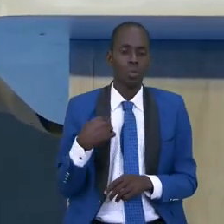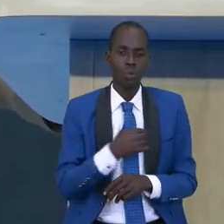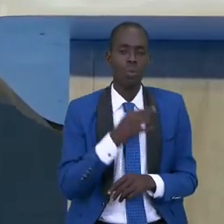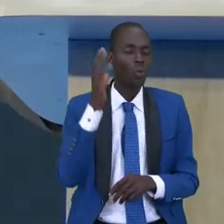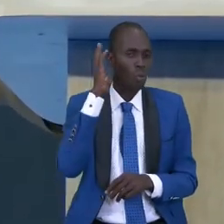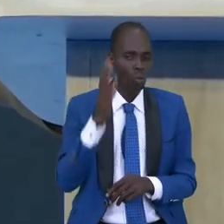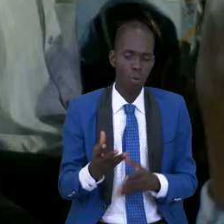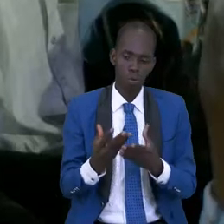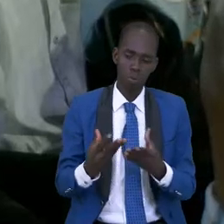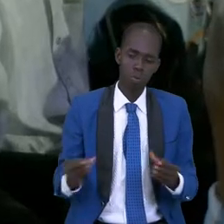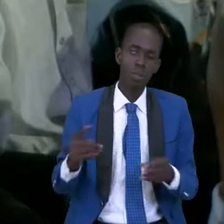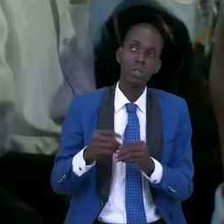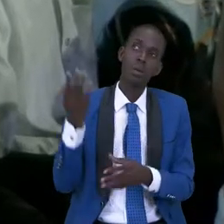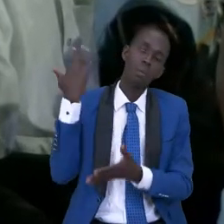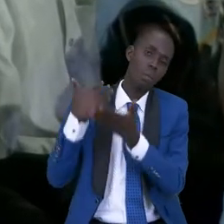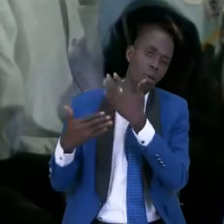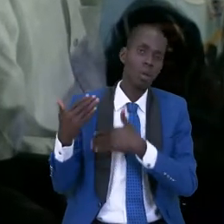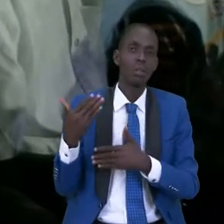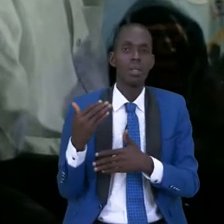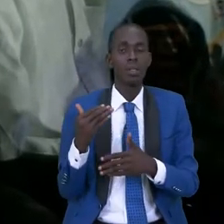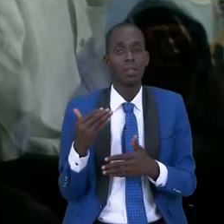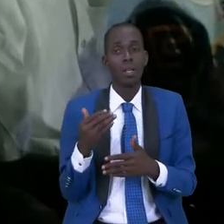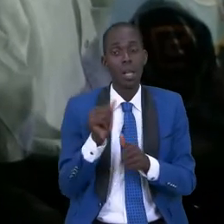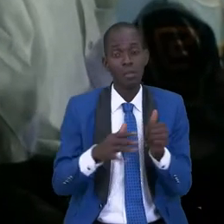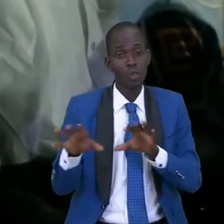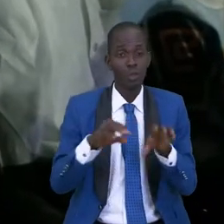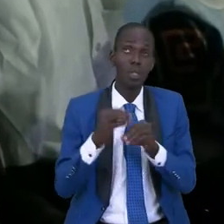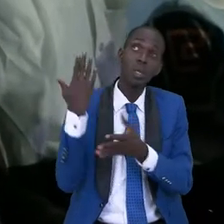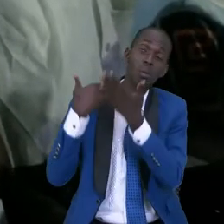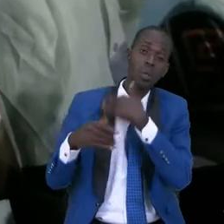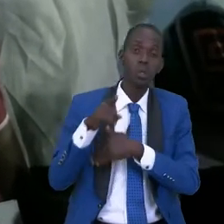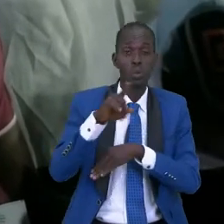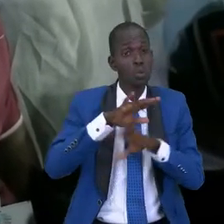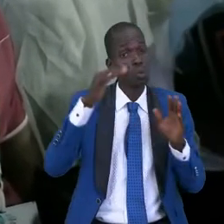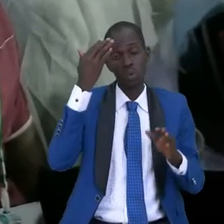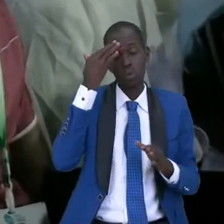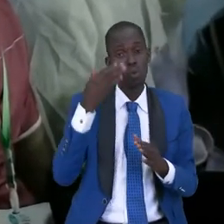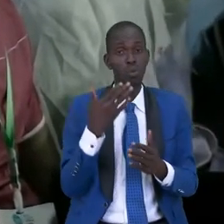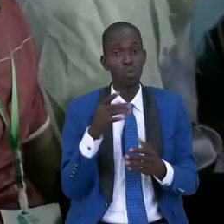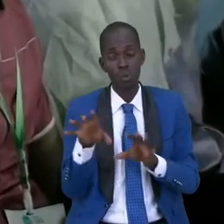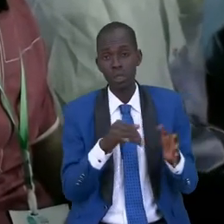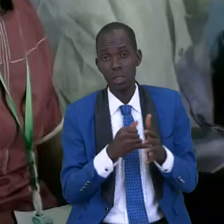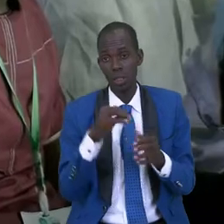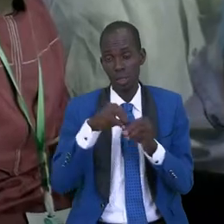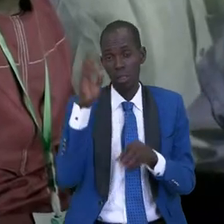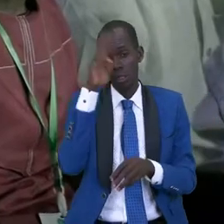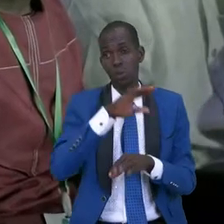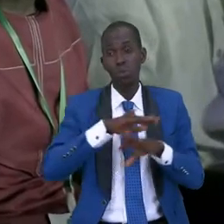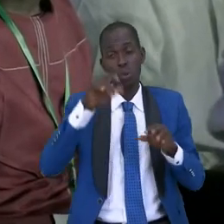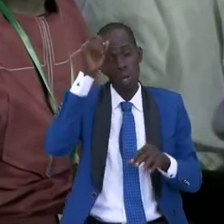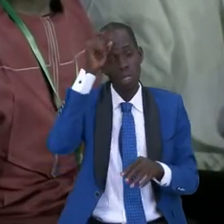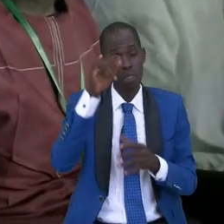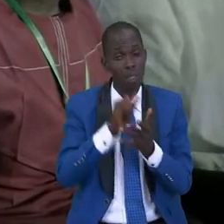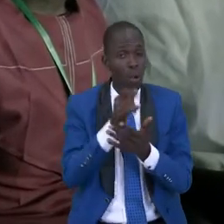past, everything you've done in the past. You did it in ignorance. You didn't understand that what you were